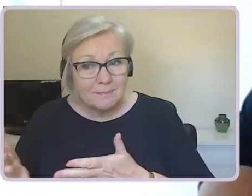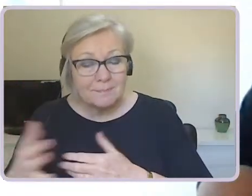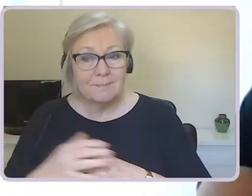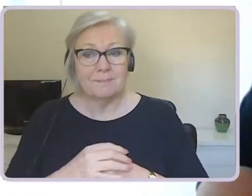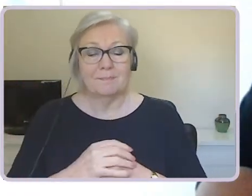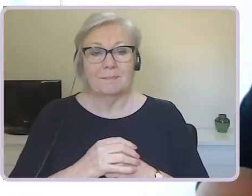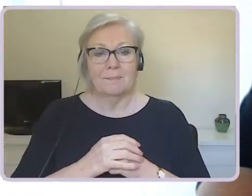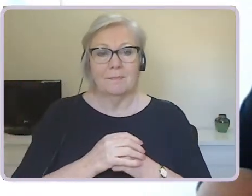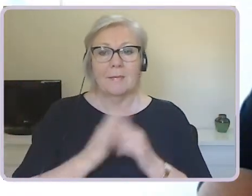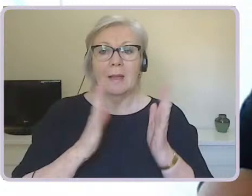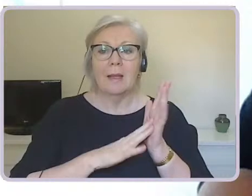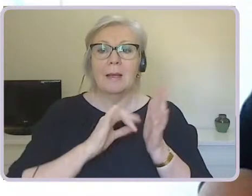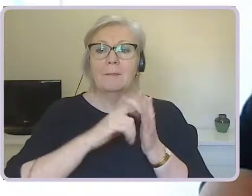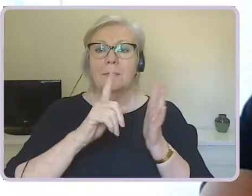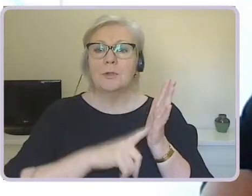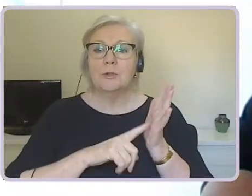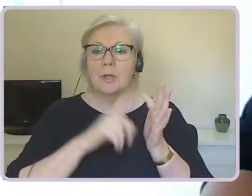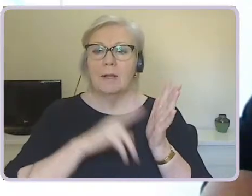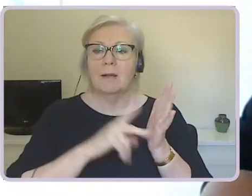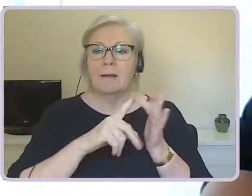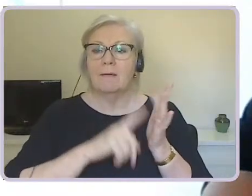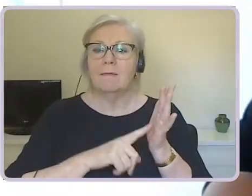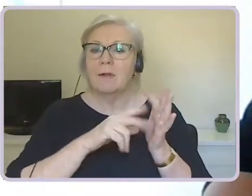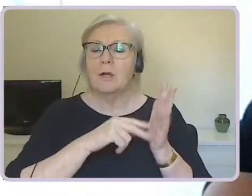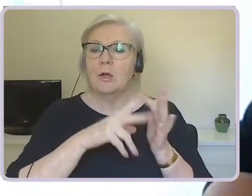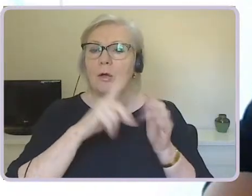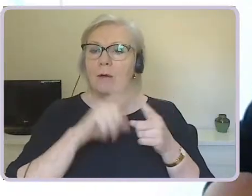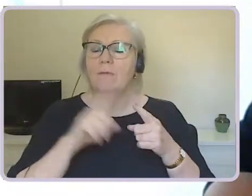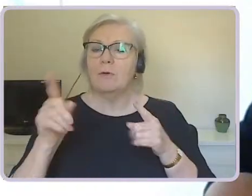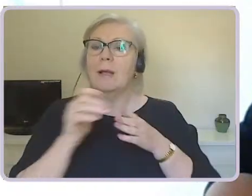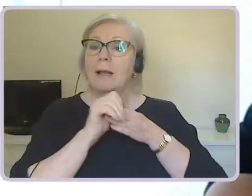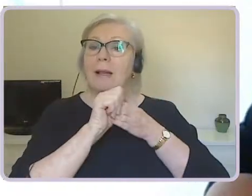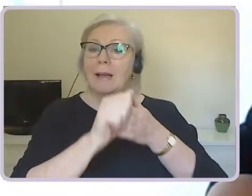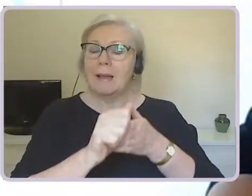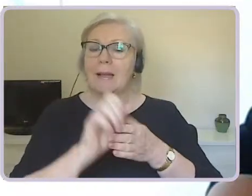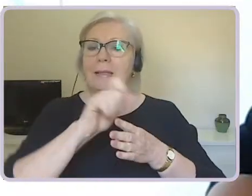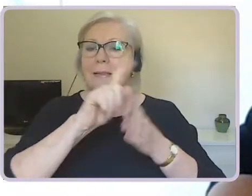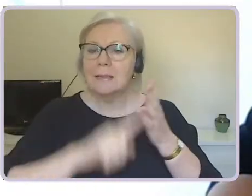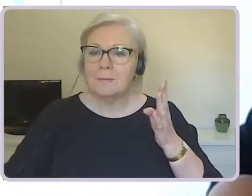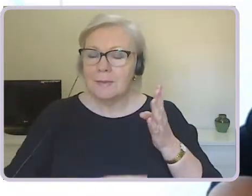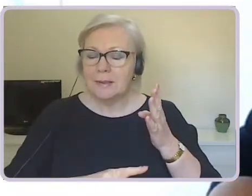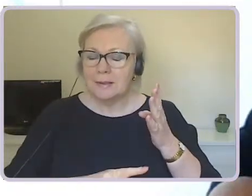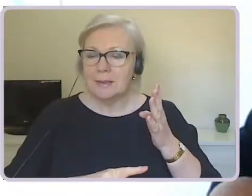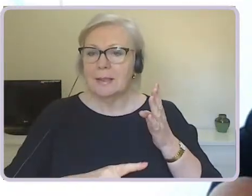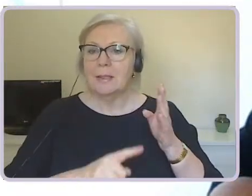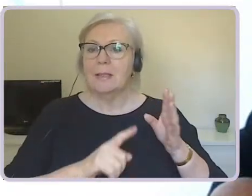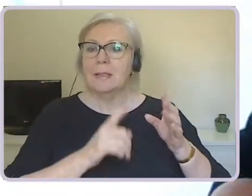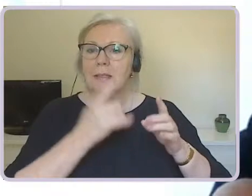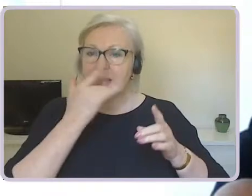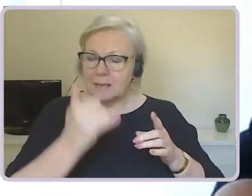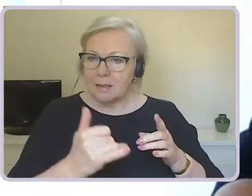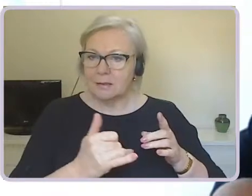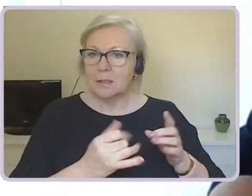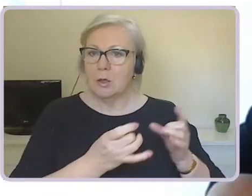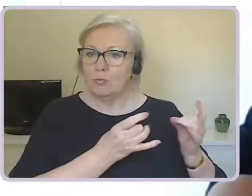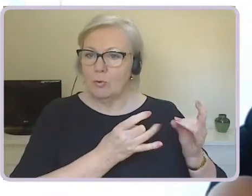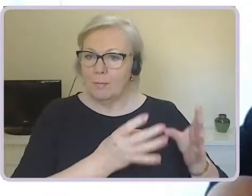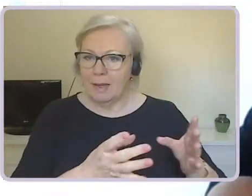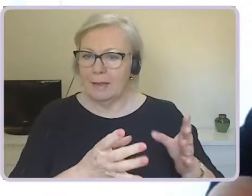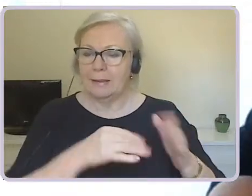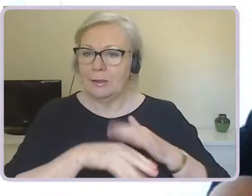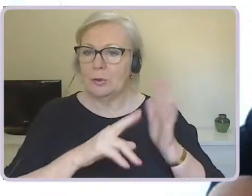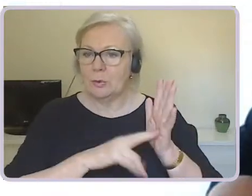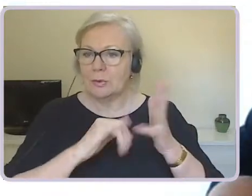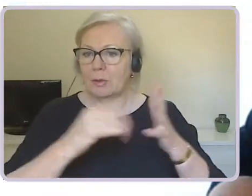Michelle Villeneuve led the Disability Inclusive Disaster Preparedness in New South Wales project. She